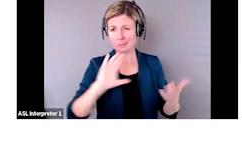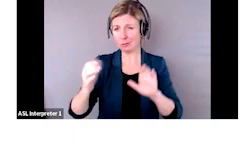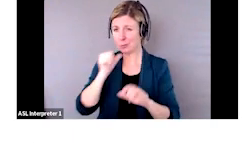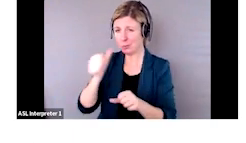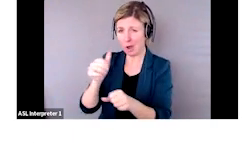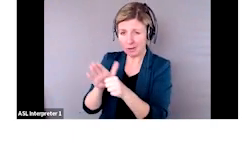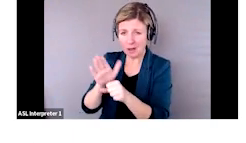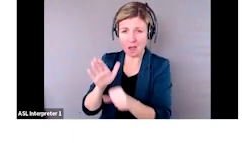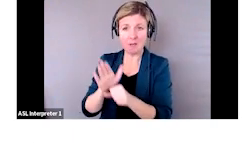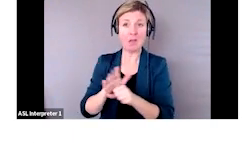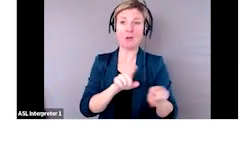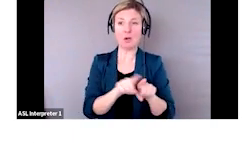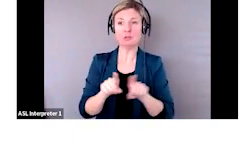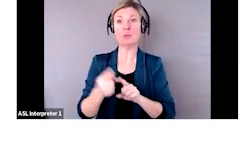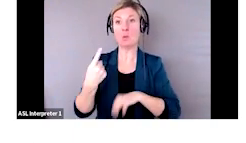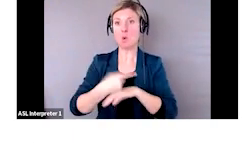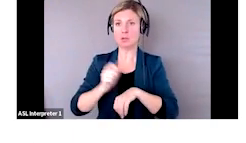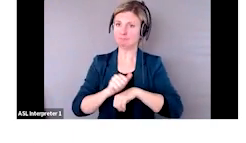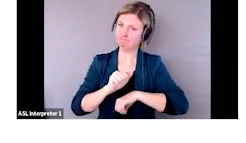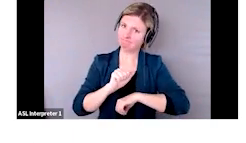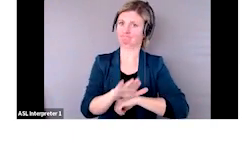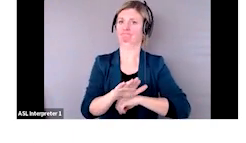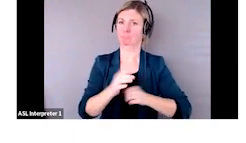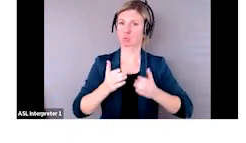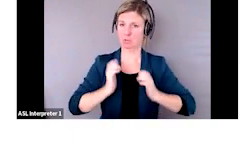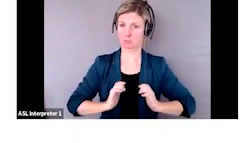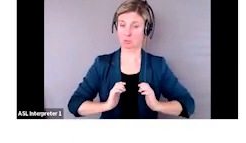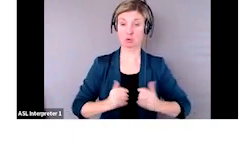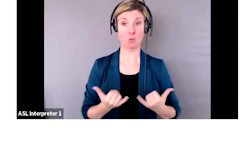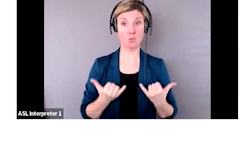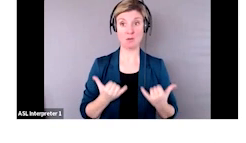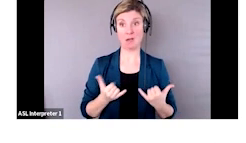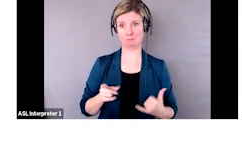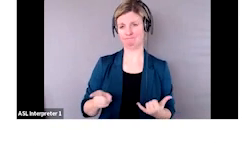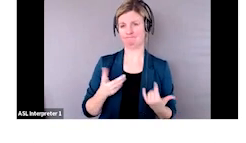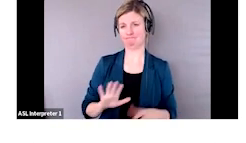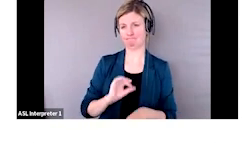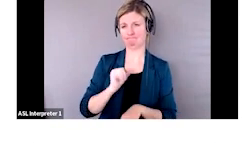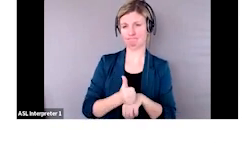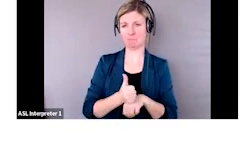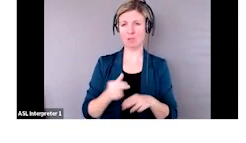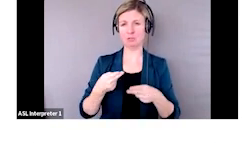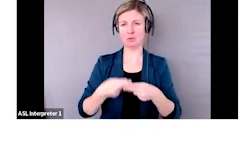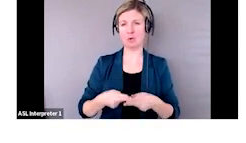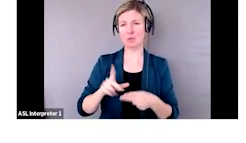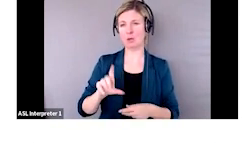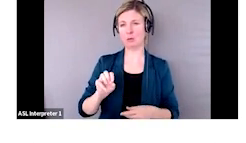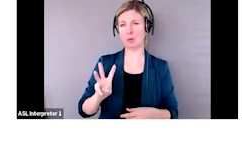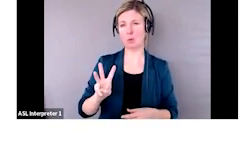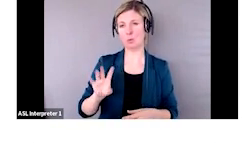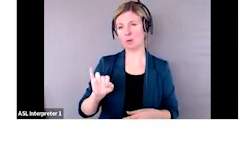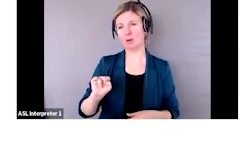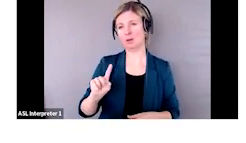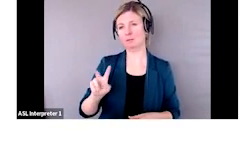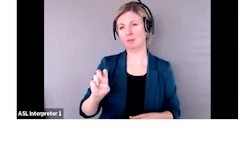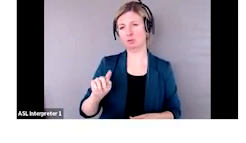So Amazon is introducing a new low inventory fee because if all your inventory